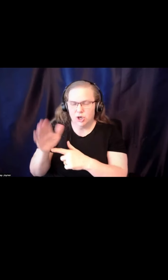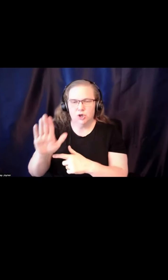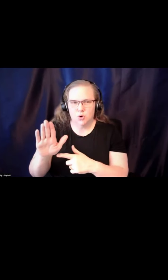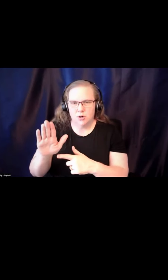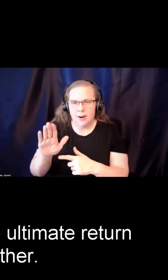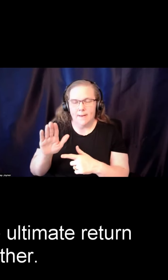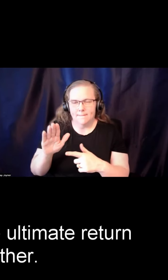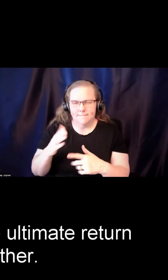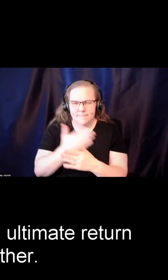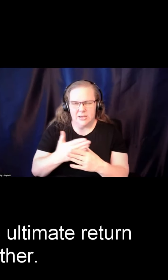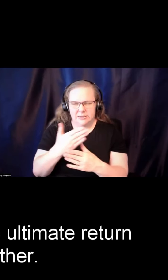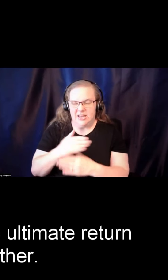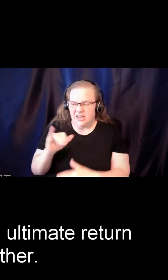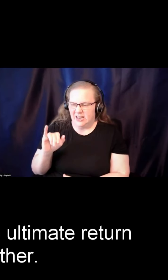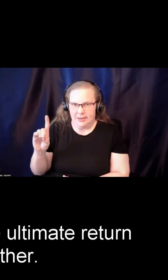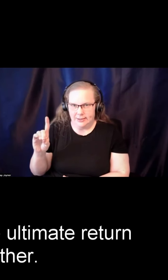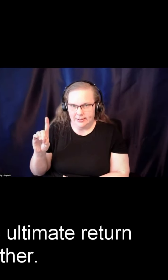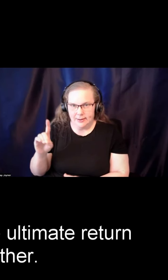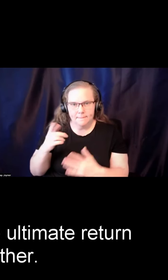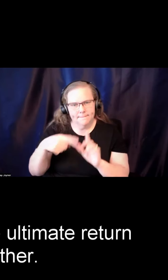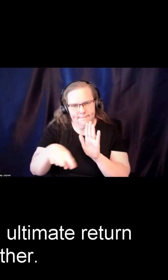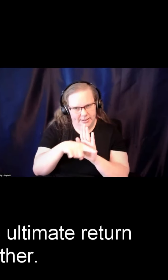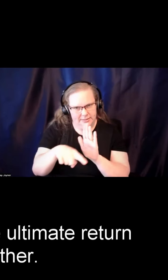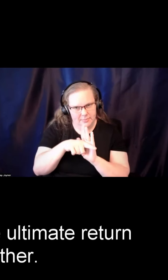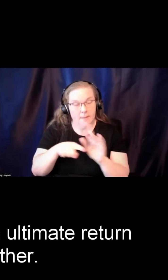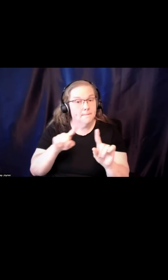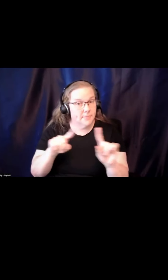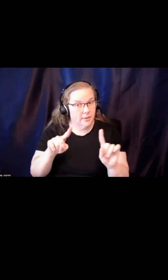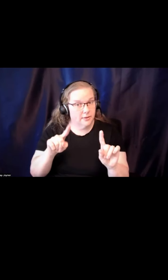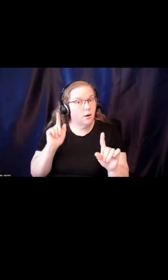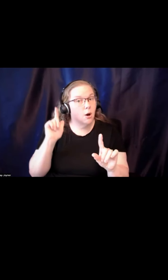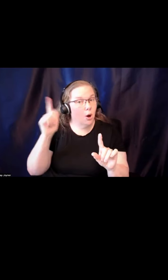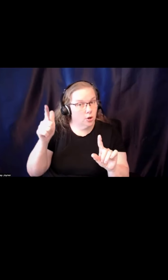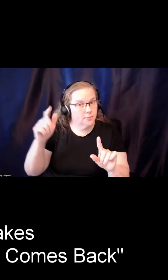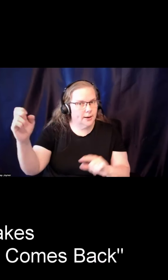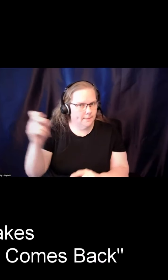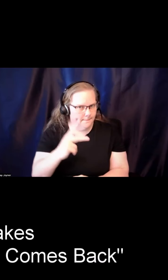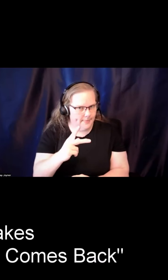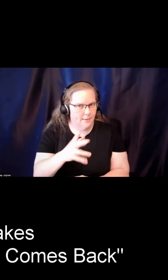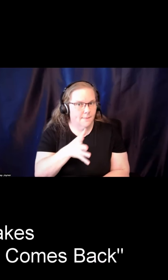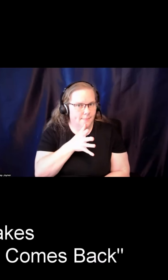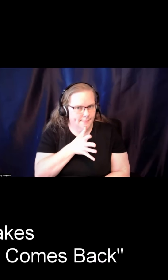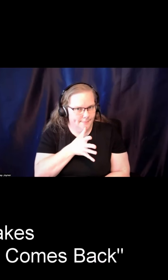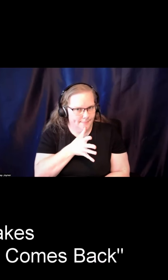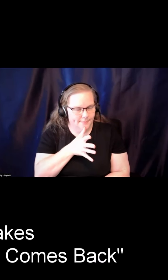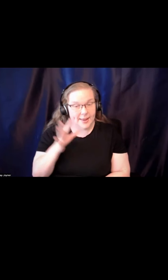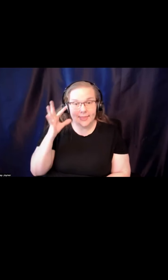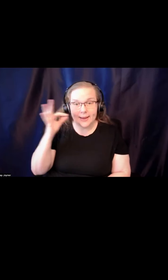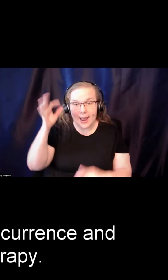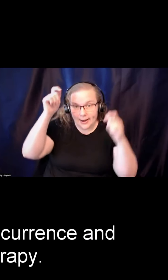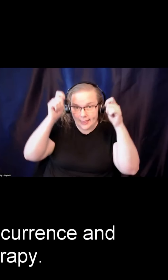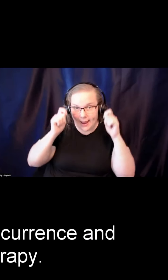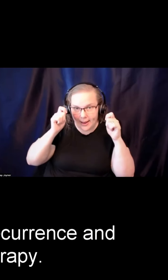id. Pessimists note the ultimate return of the mother, which makes The Cat in the Hat Comes